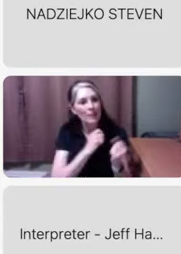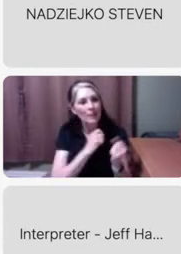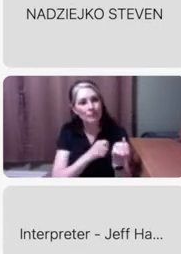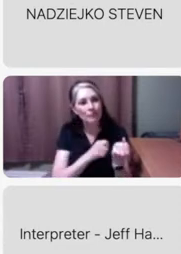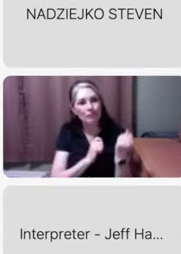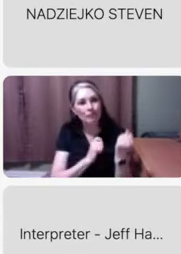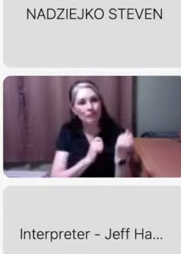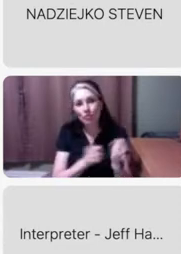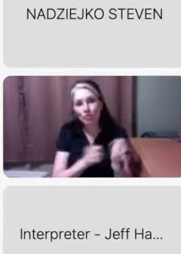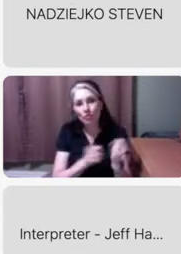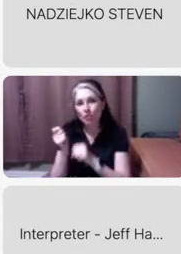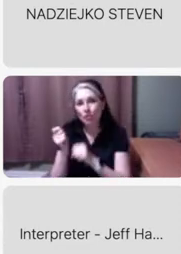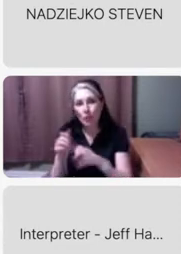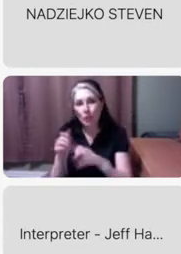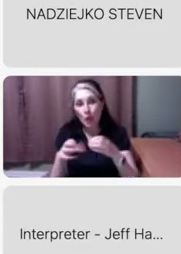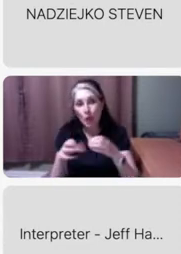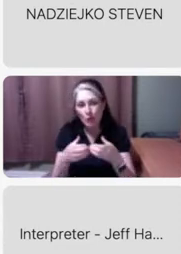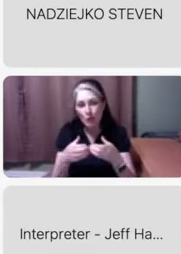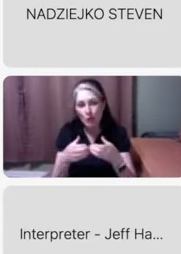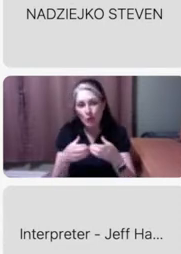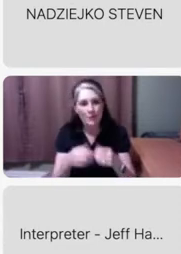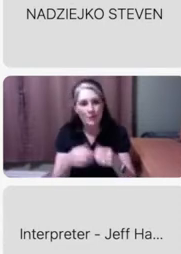is such a special leader